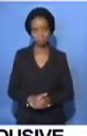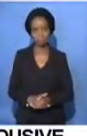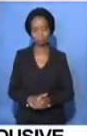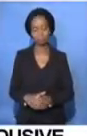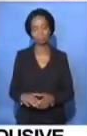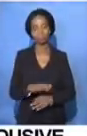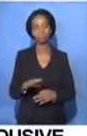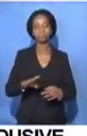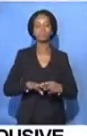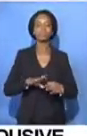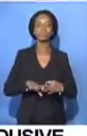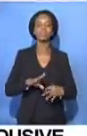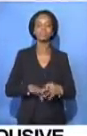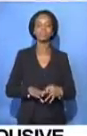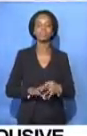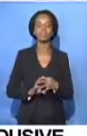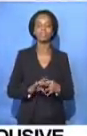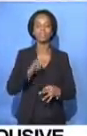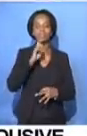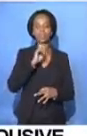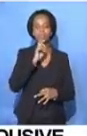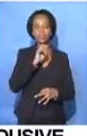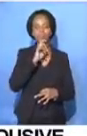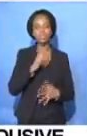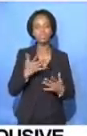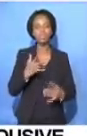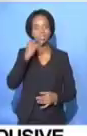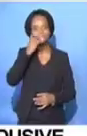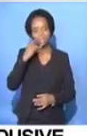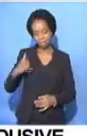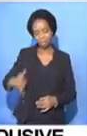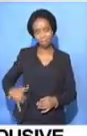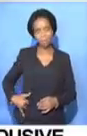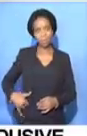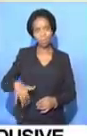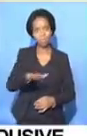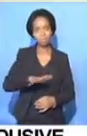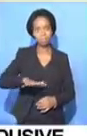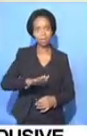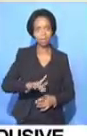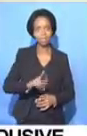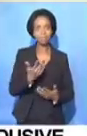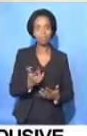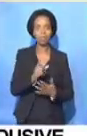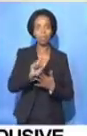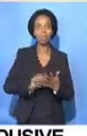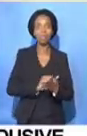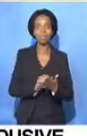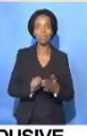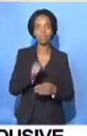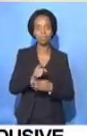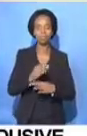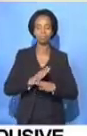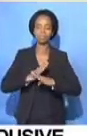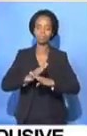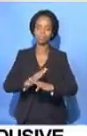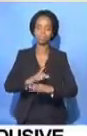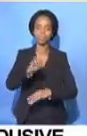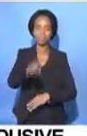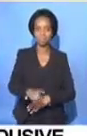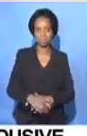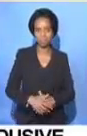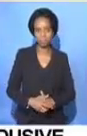Three, that the use of mobile phones inside voting stations should be prohibited.